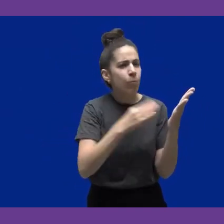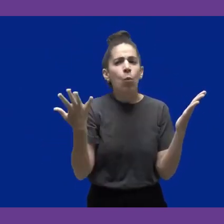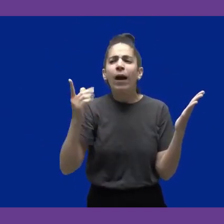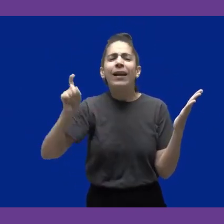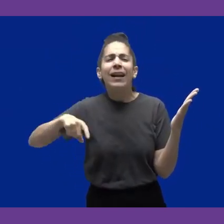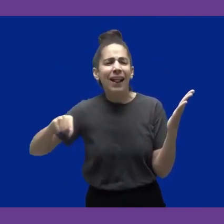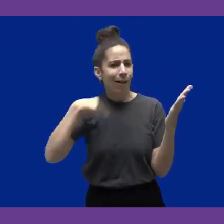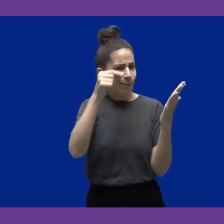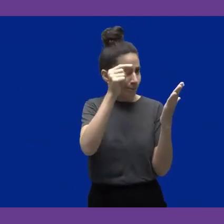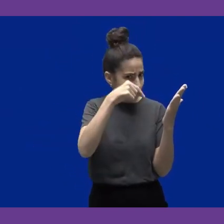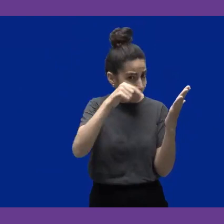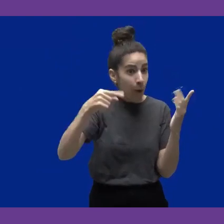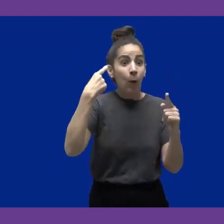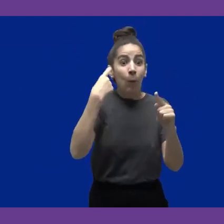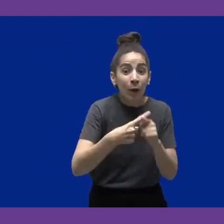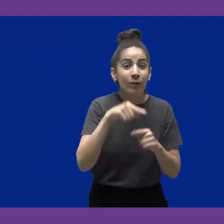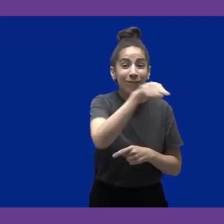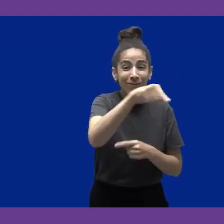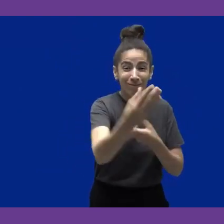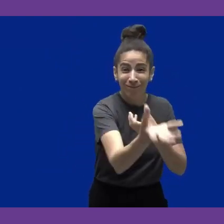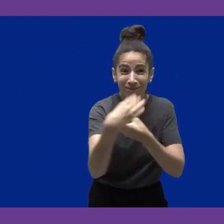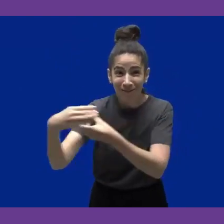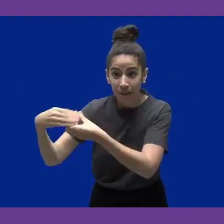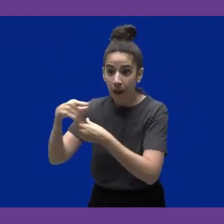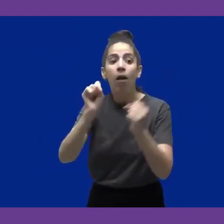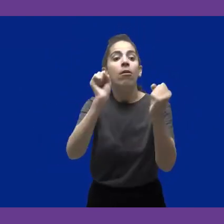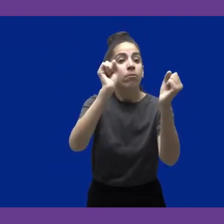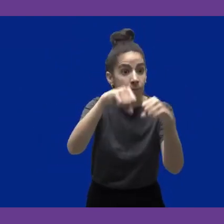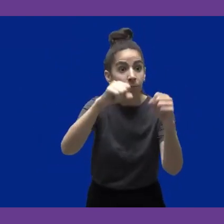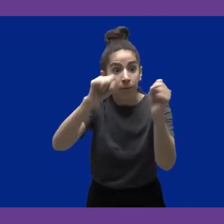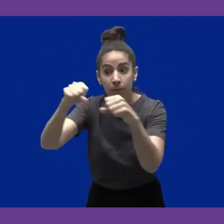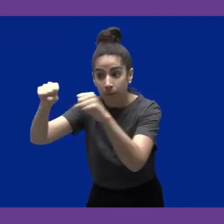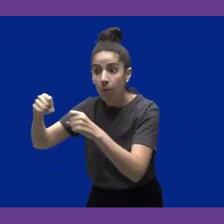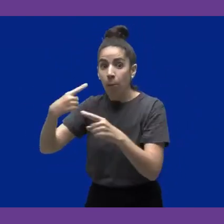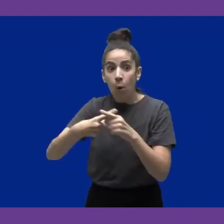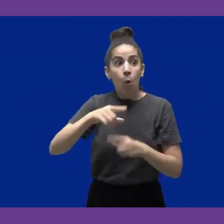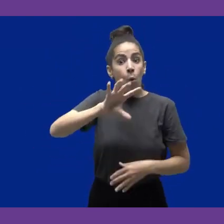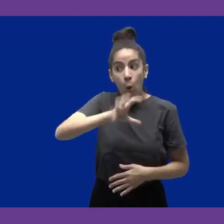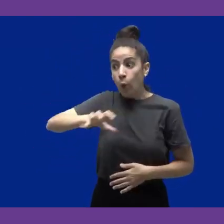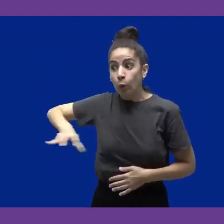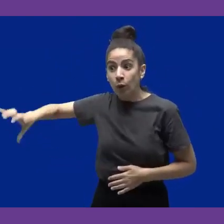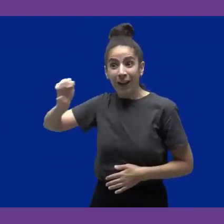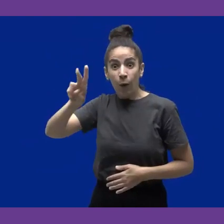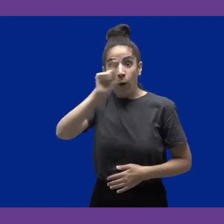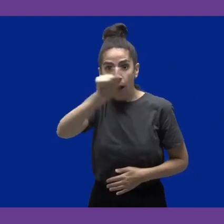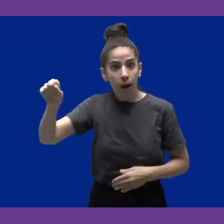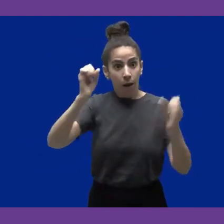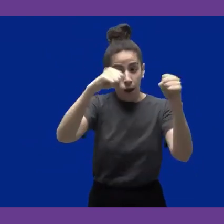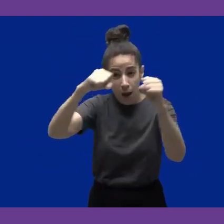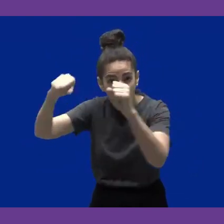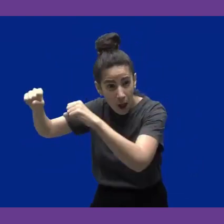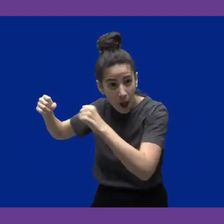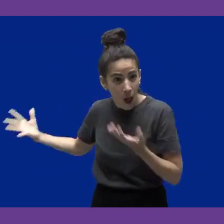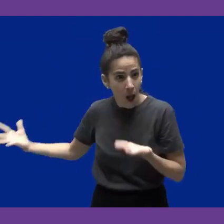and through all the countries of the European Union and more, because the community of CENEL is